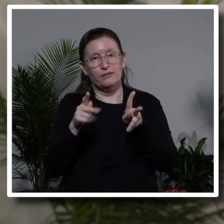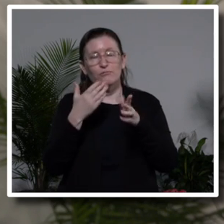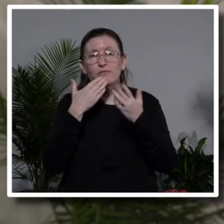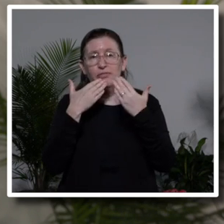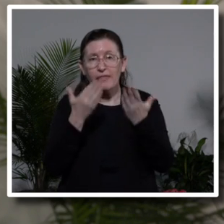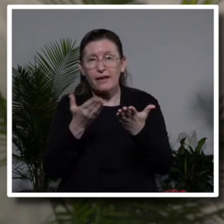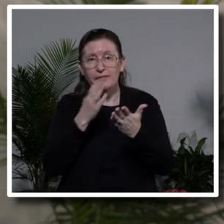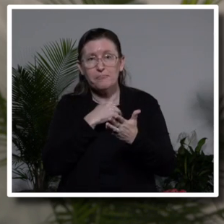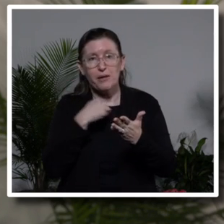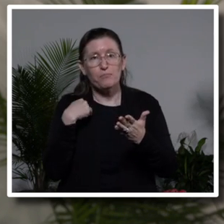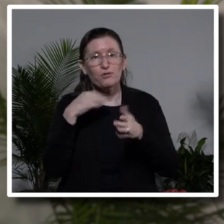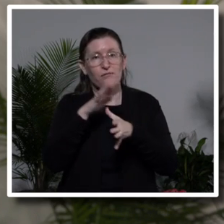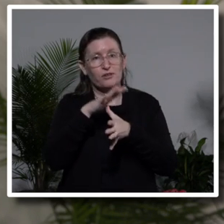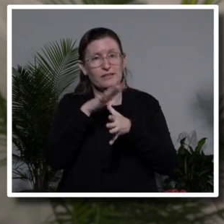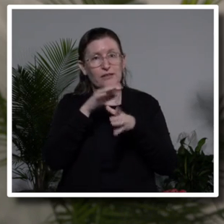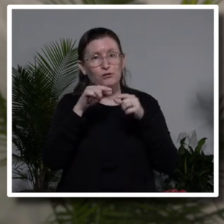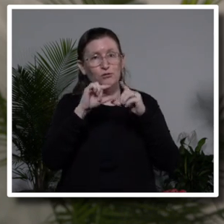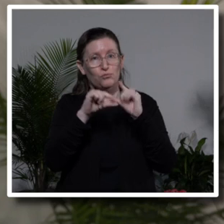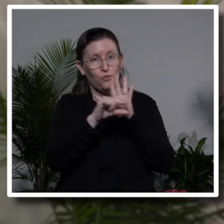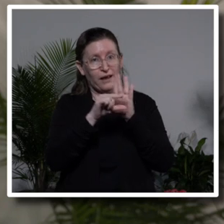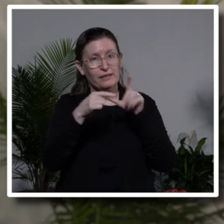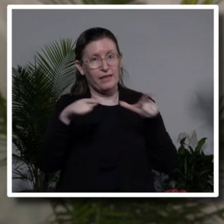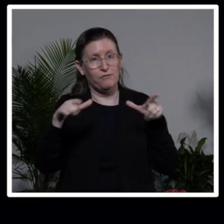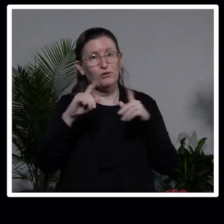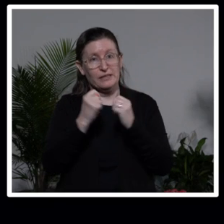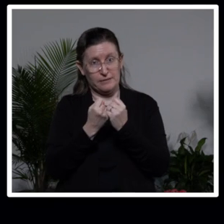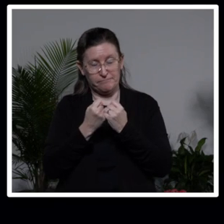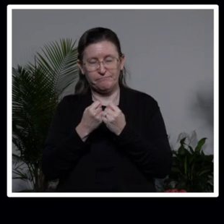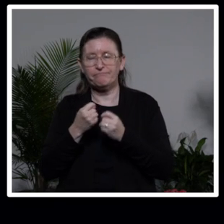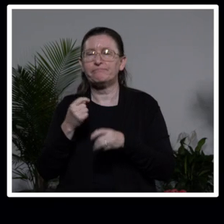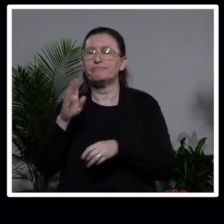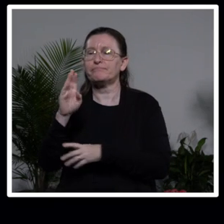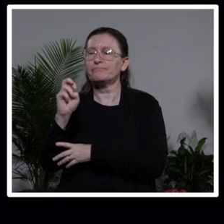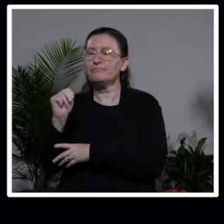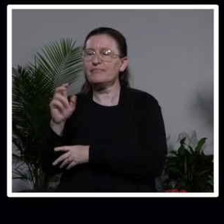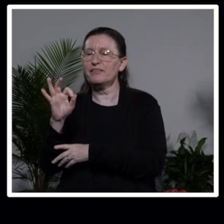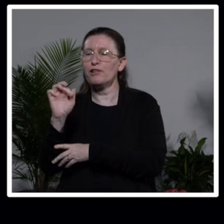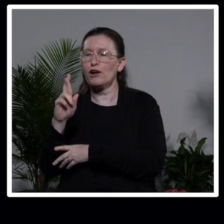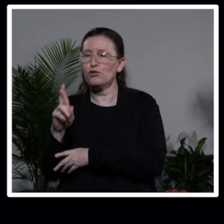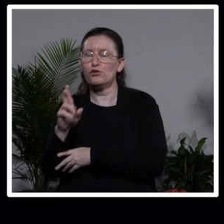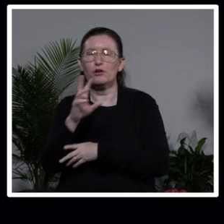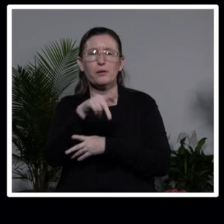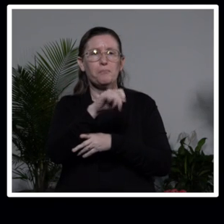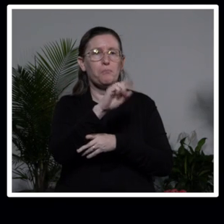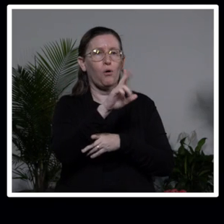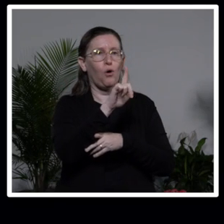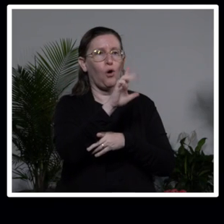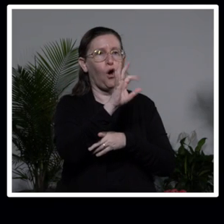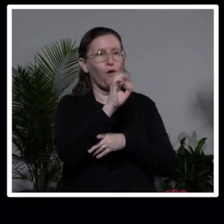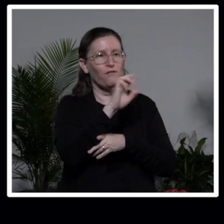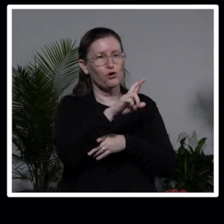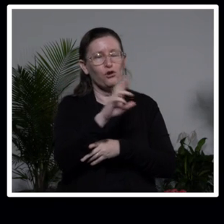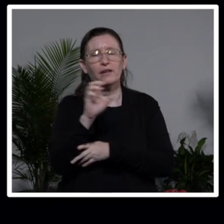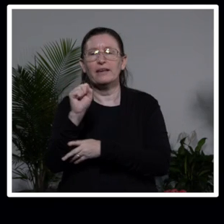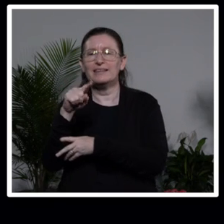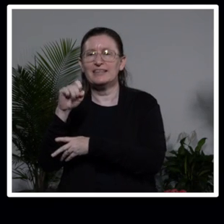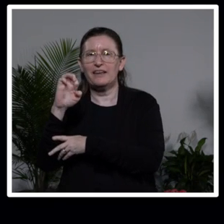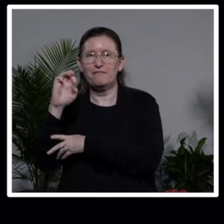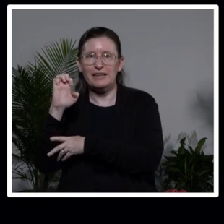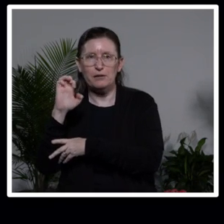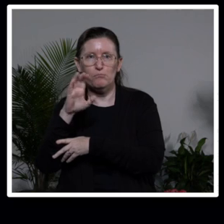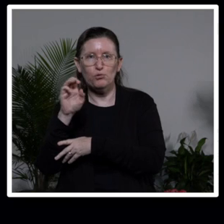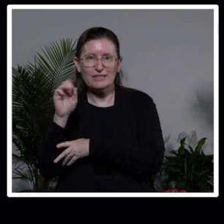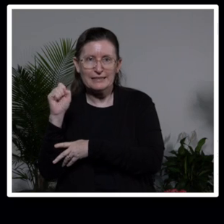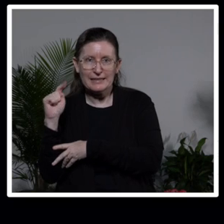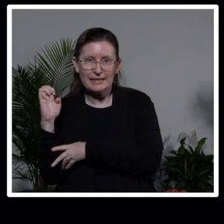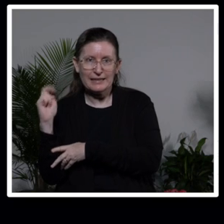opportunity to thank the members of our senior grade level team, including Mr. Ben Flunker, Mr. Paul Arthur, Mrs. Stephanie